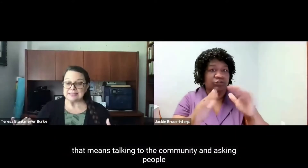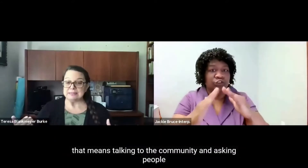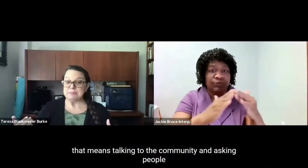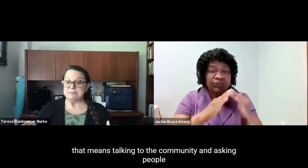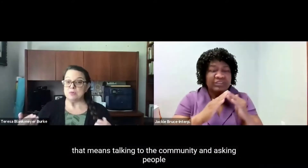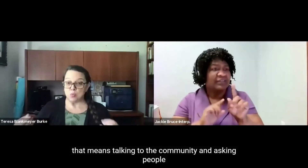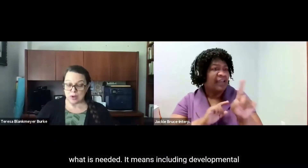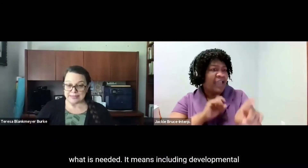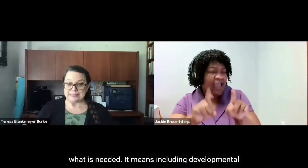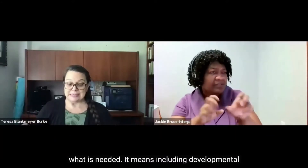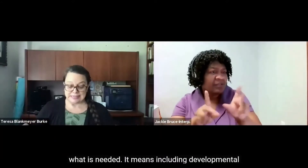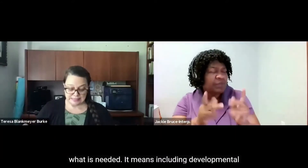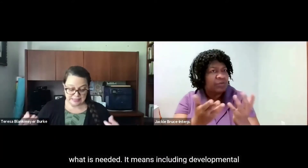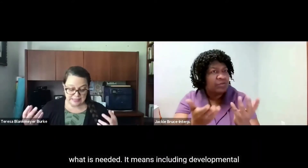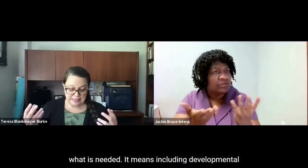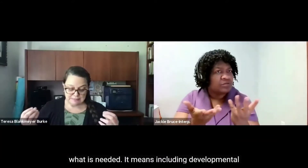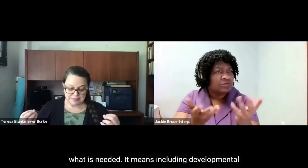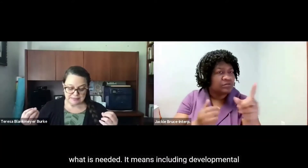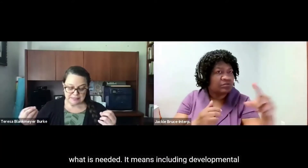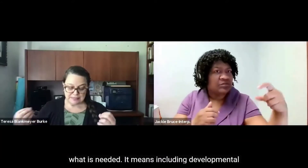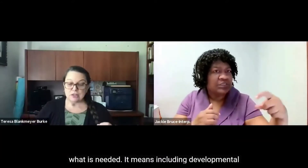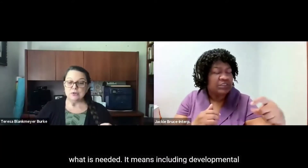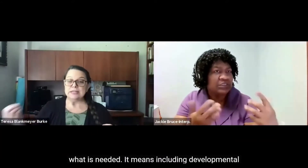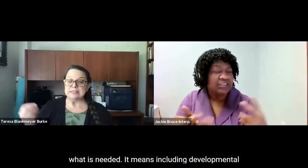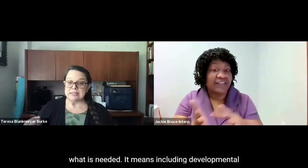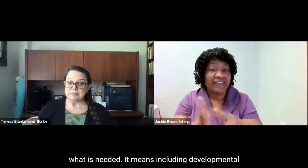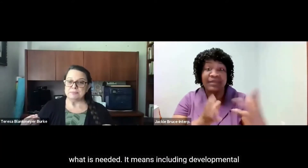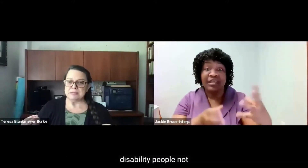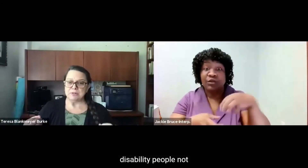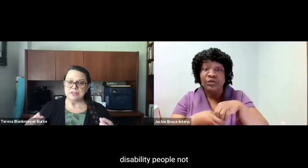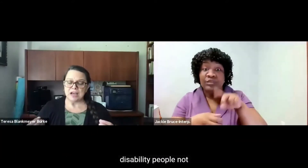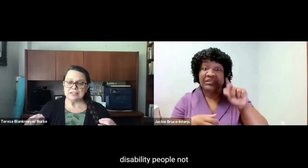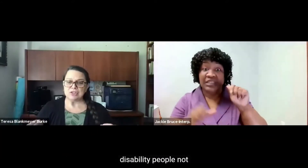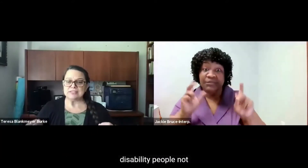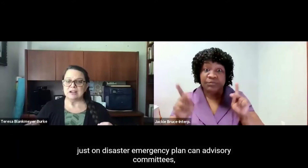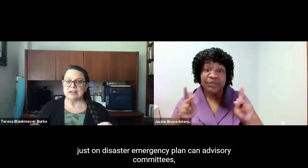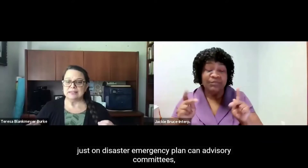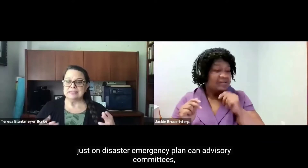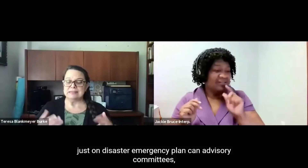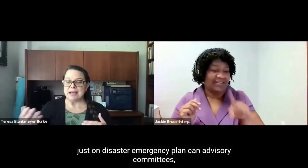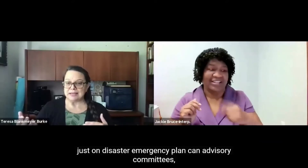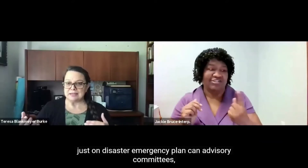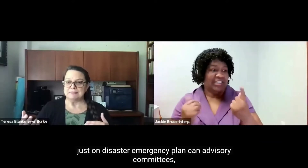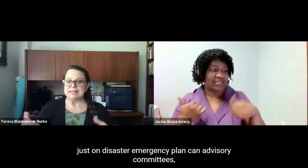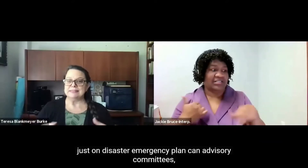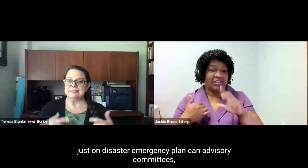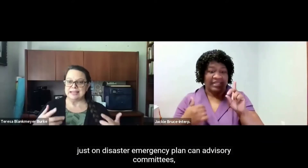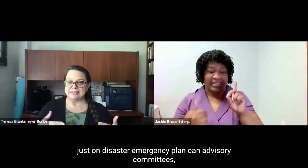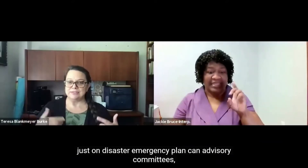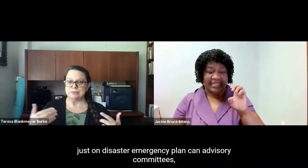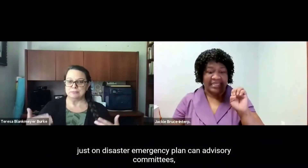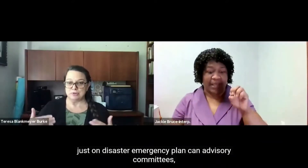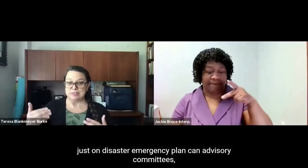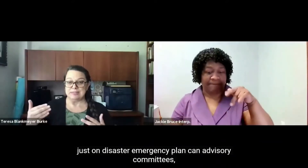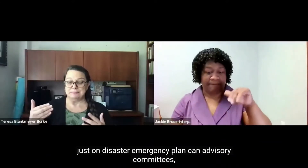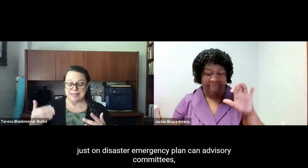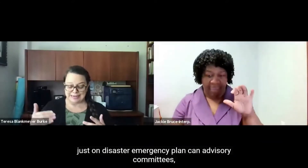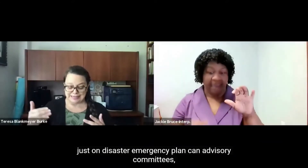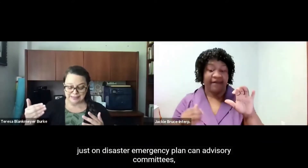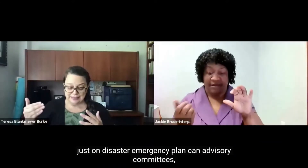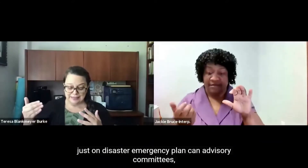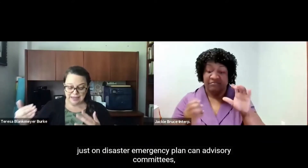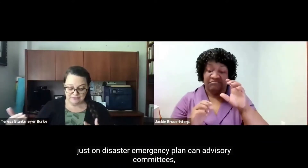and asking people what is needed. It means including disabled people, not just on DPAC committees, disaster